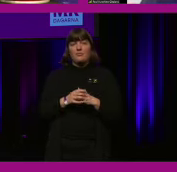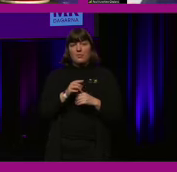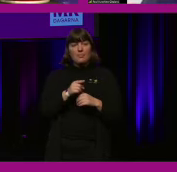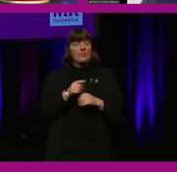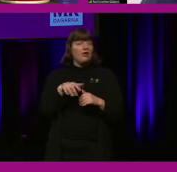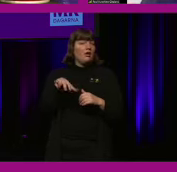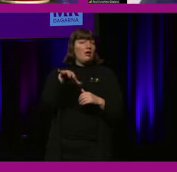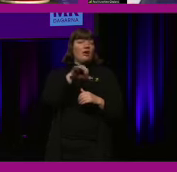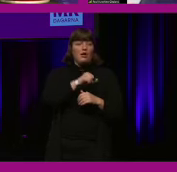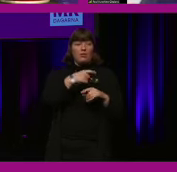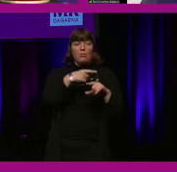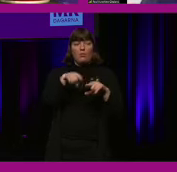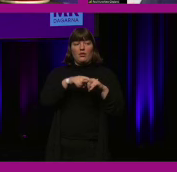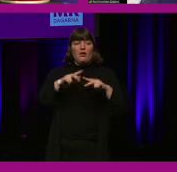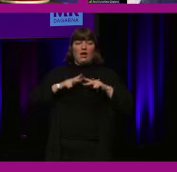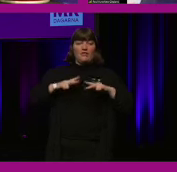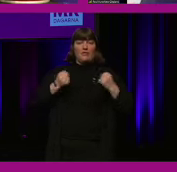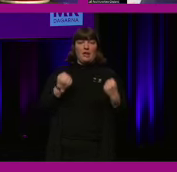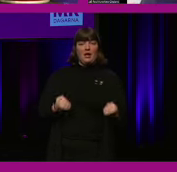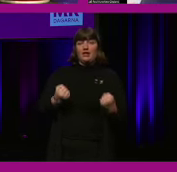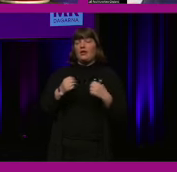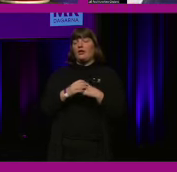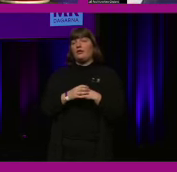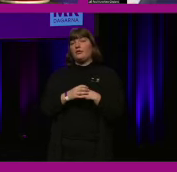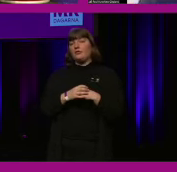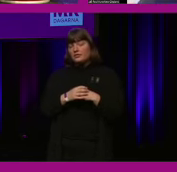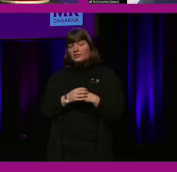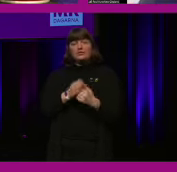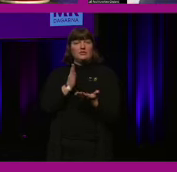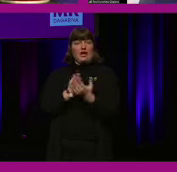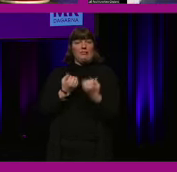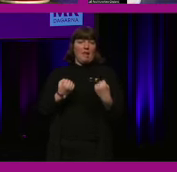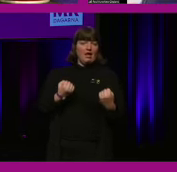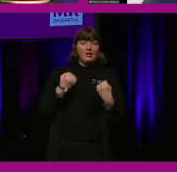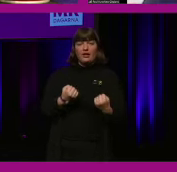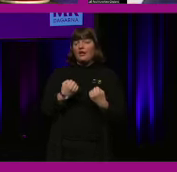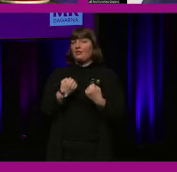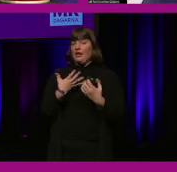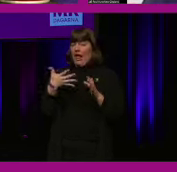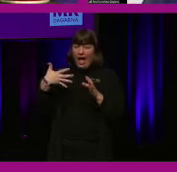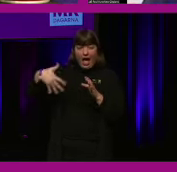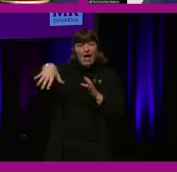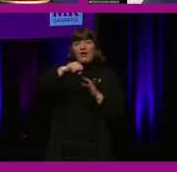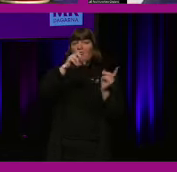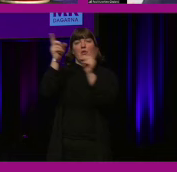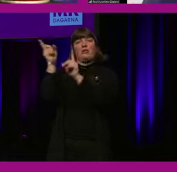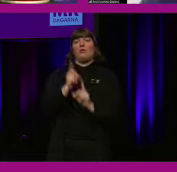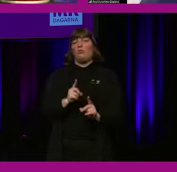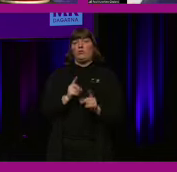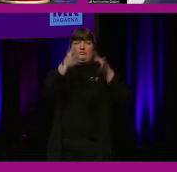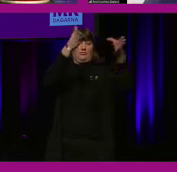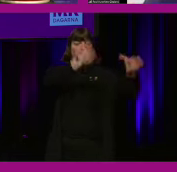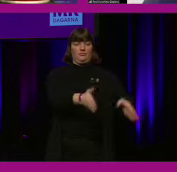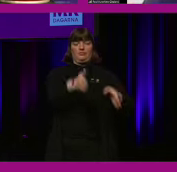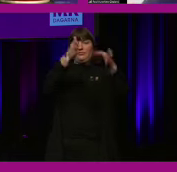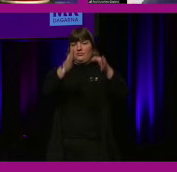those exercising public power, and the rights holders are all human beings.